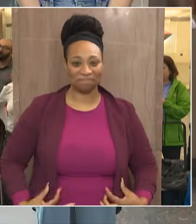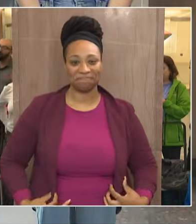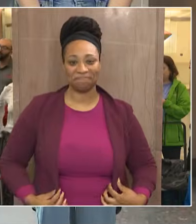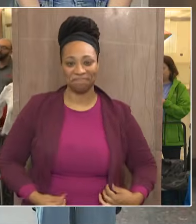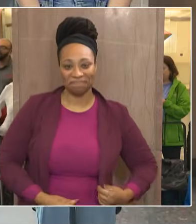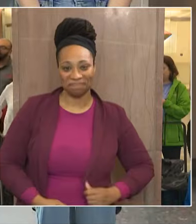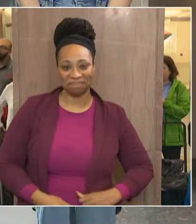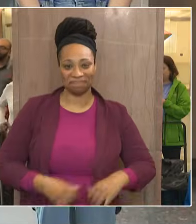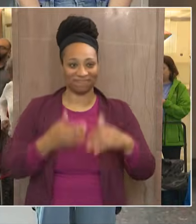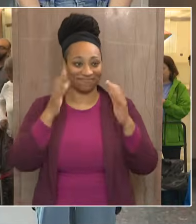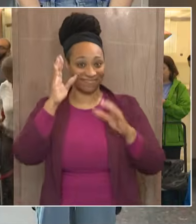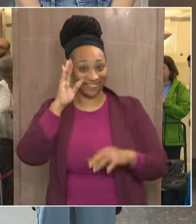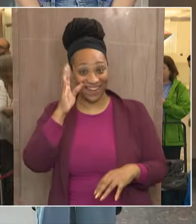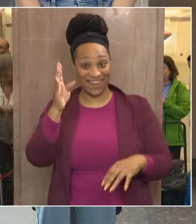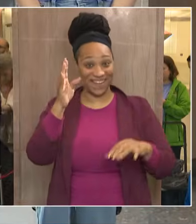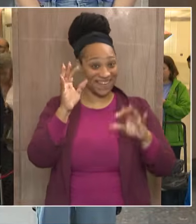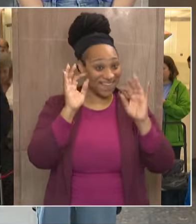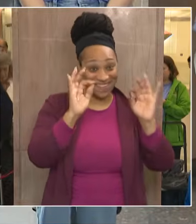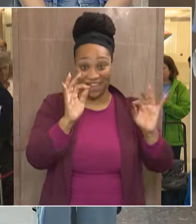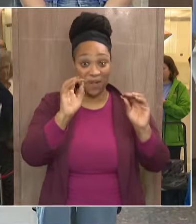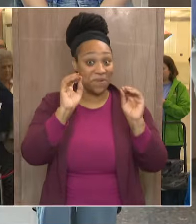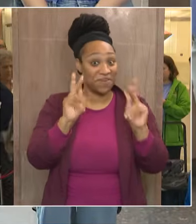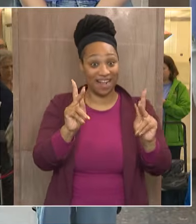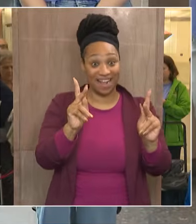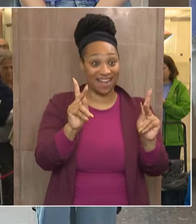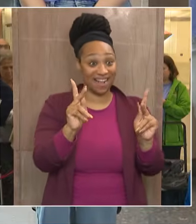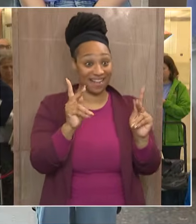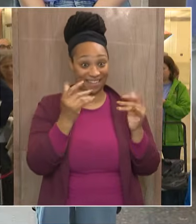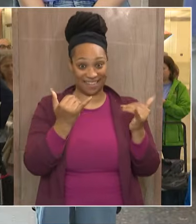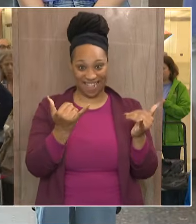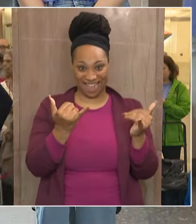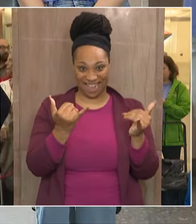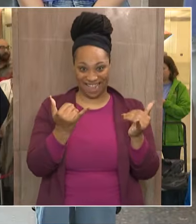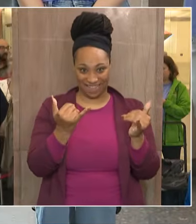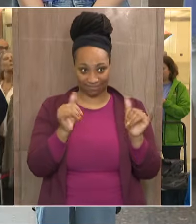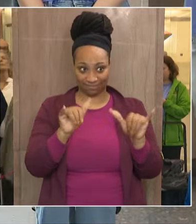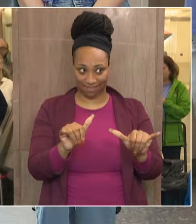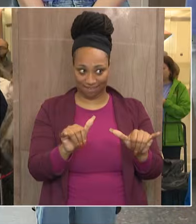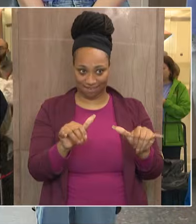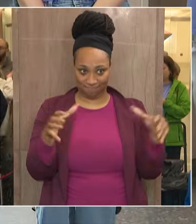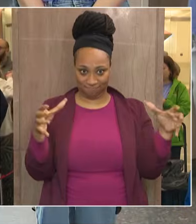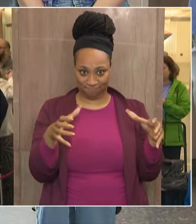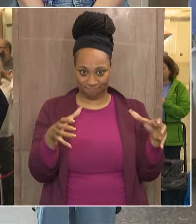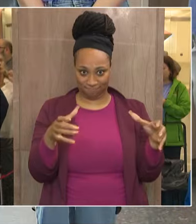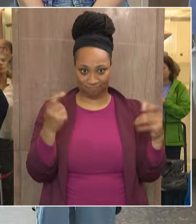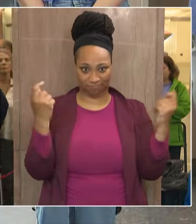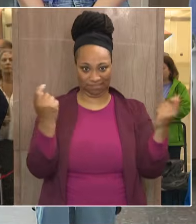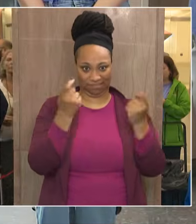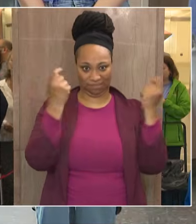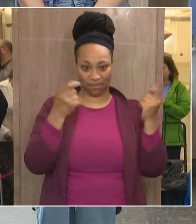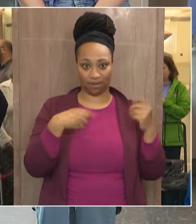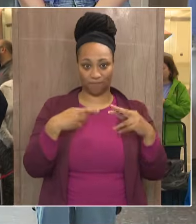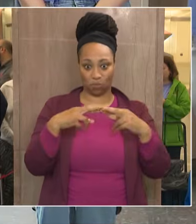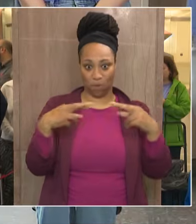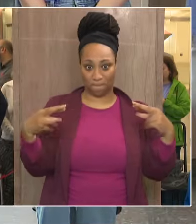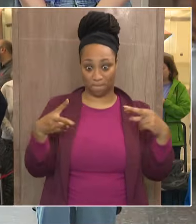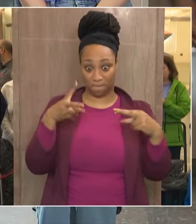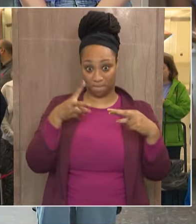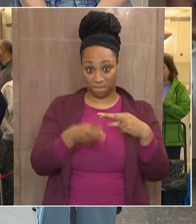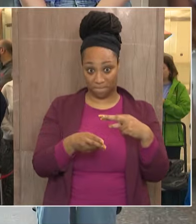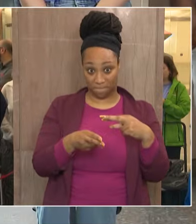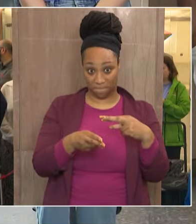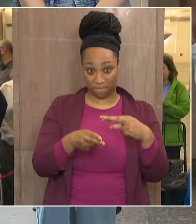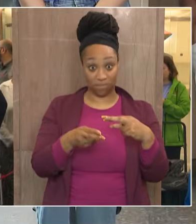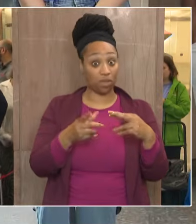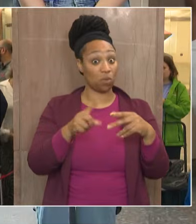Okay, so as a reminder, please stay with us after the ceremony and the ribbon cutting so that you can enjoy the art. It goes